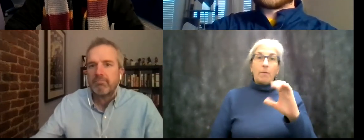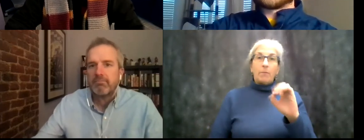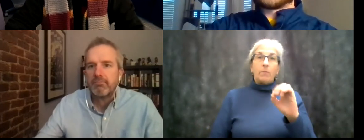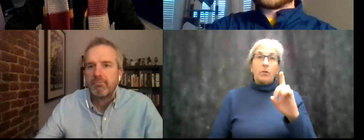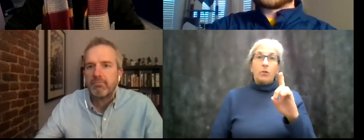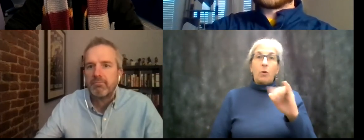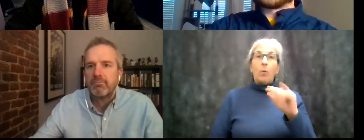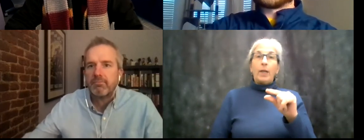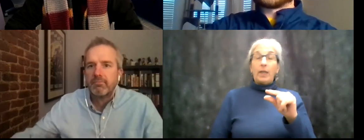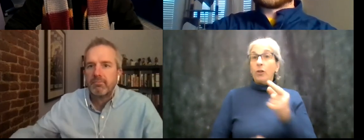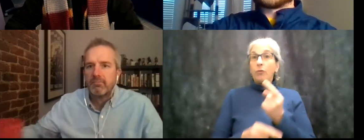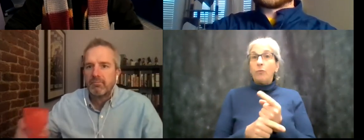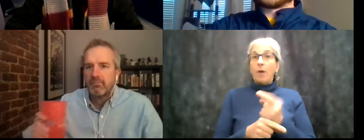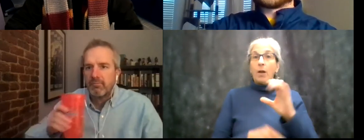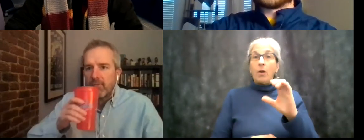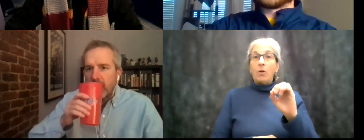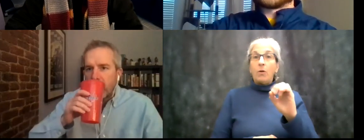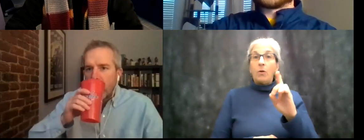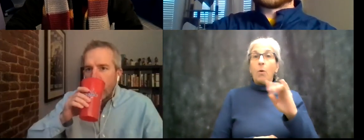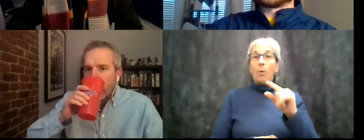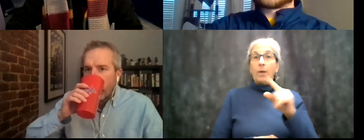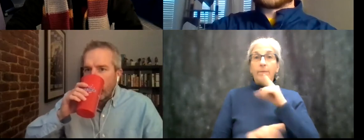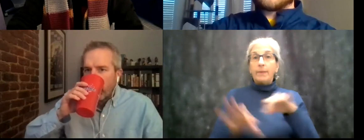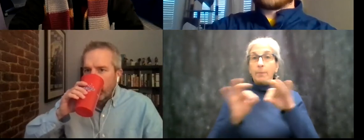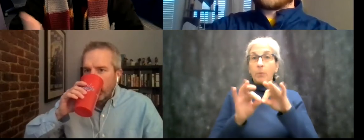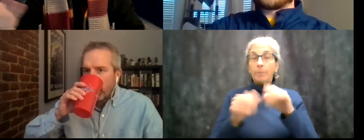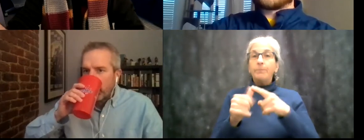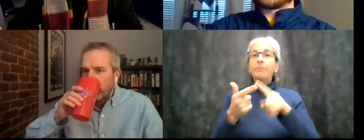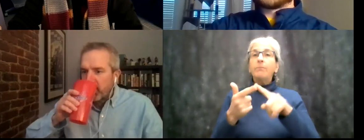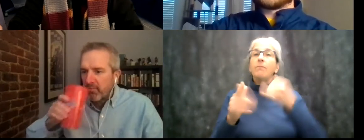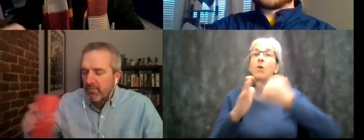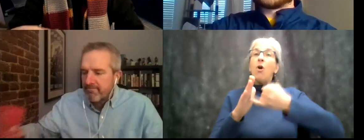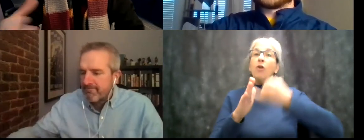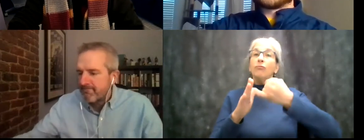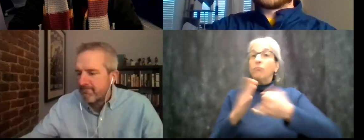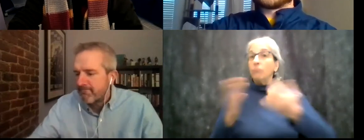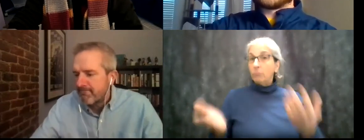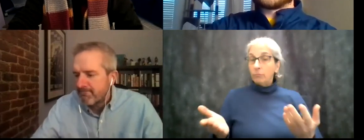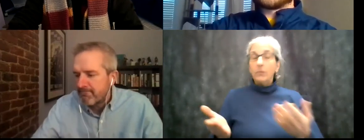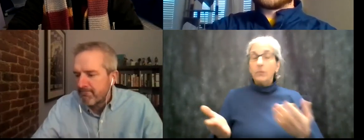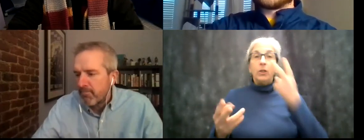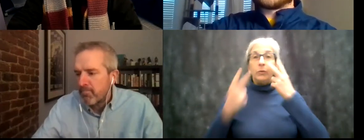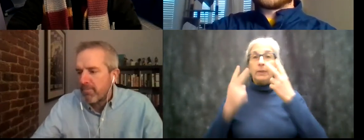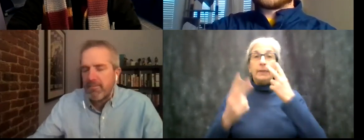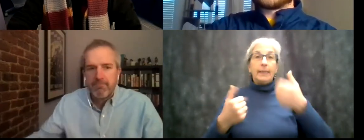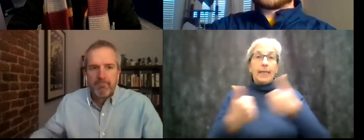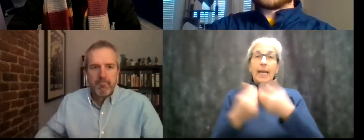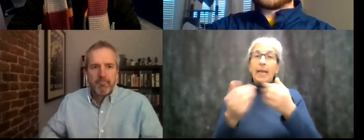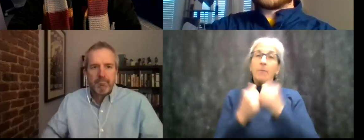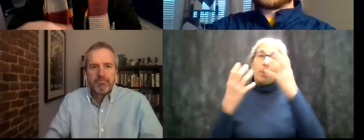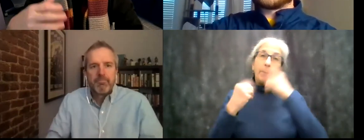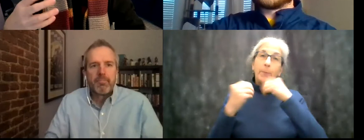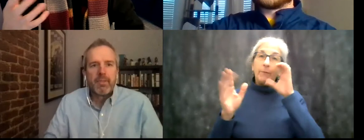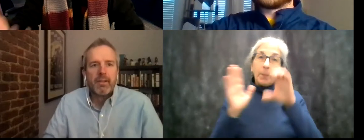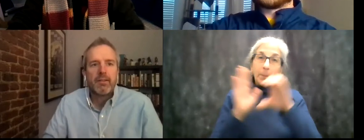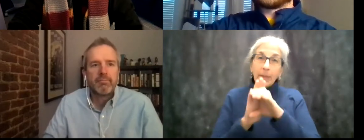coders. And then art, right? You see a game, there's pretty pictures or vistas. And so